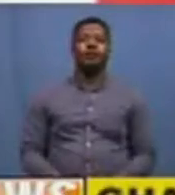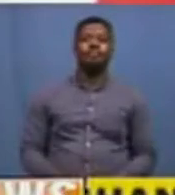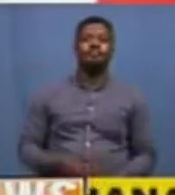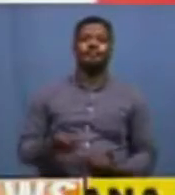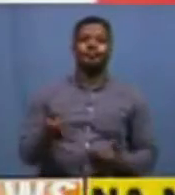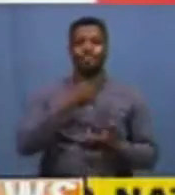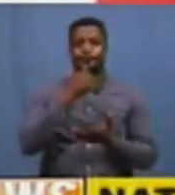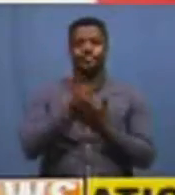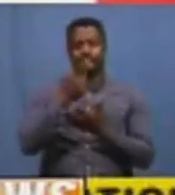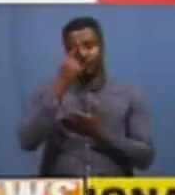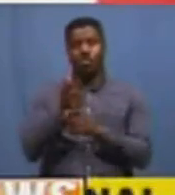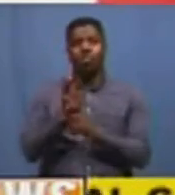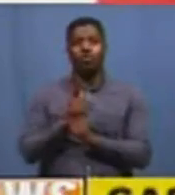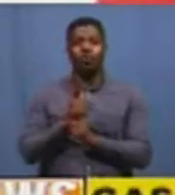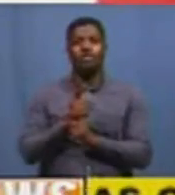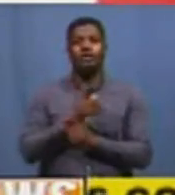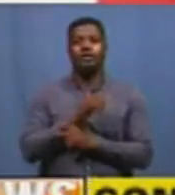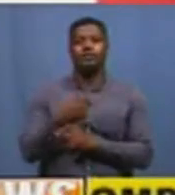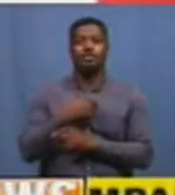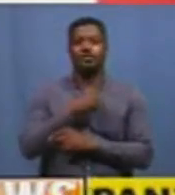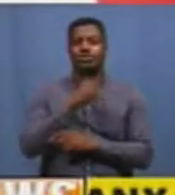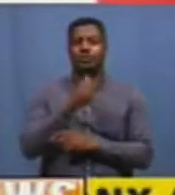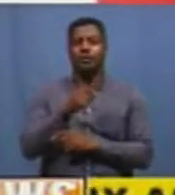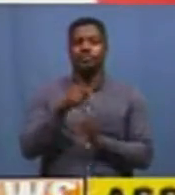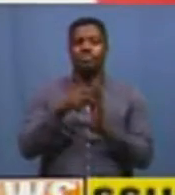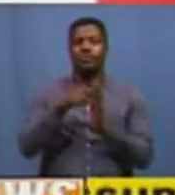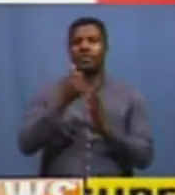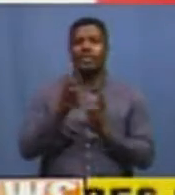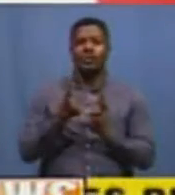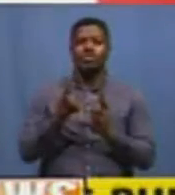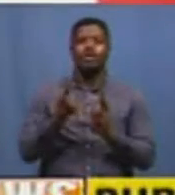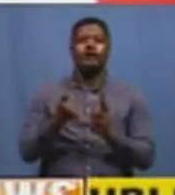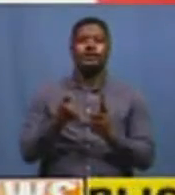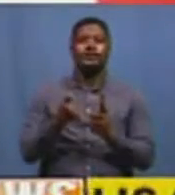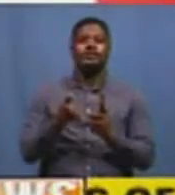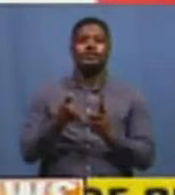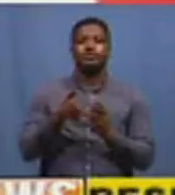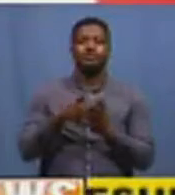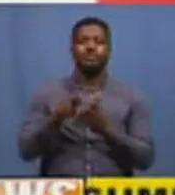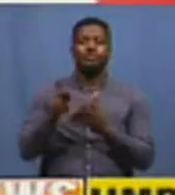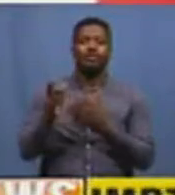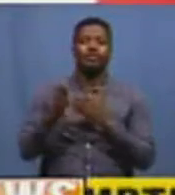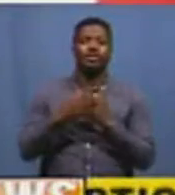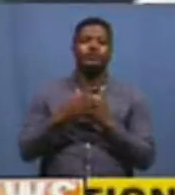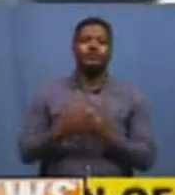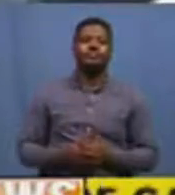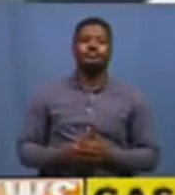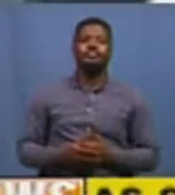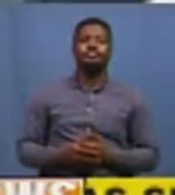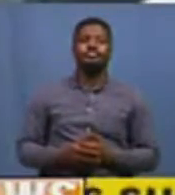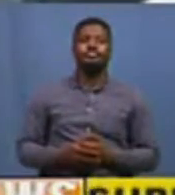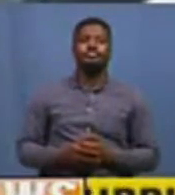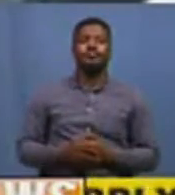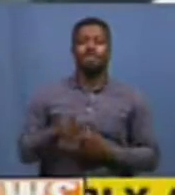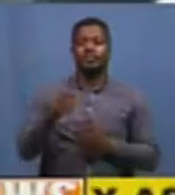to guarantee for loans, and we have not outlined any measures to pay back the loans. The